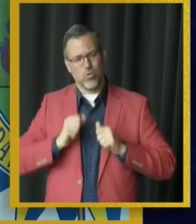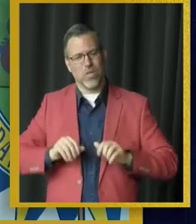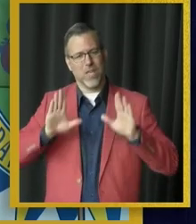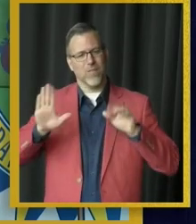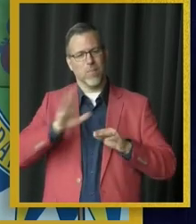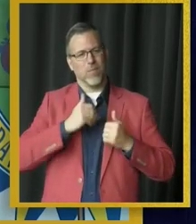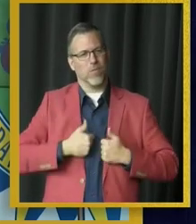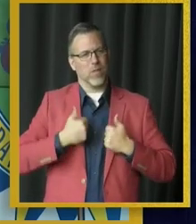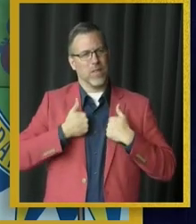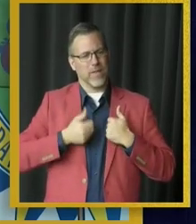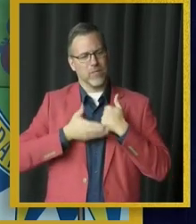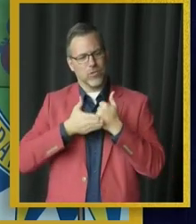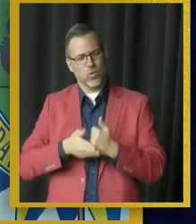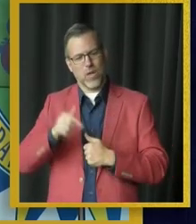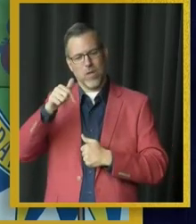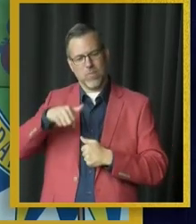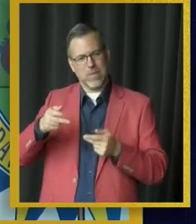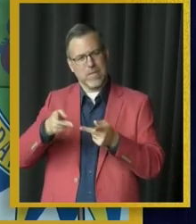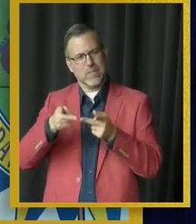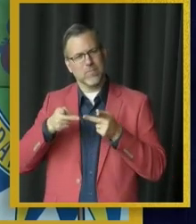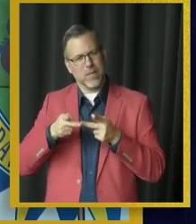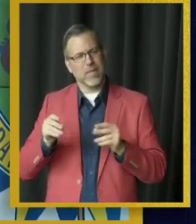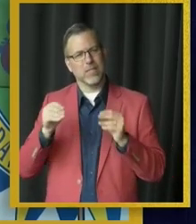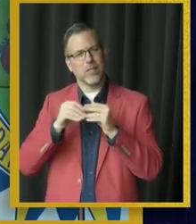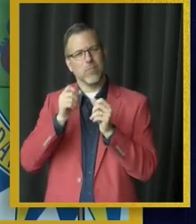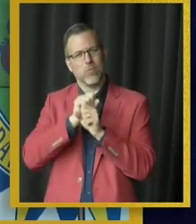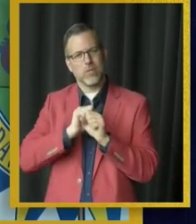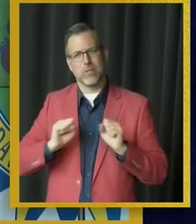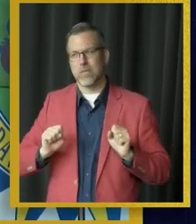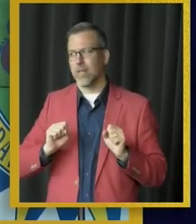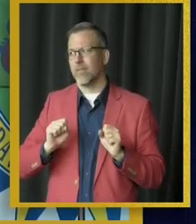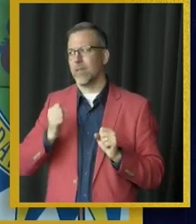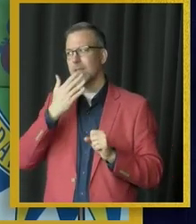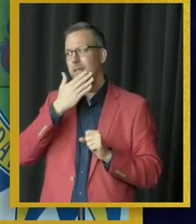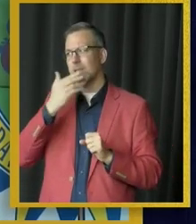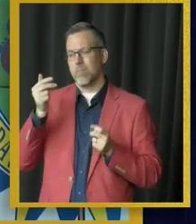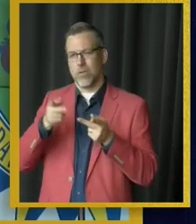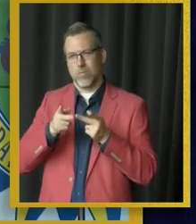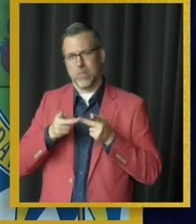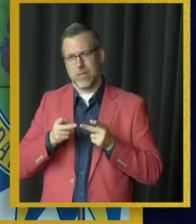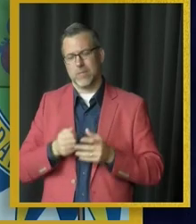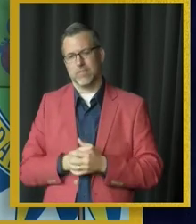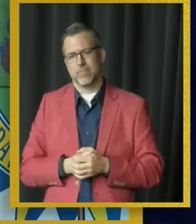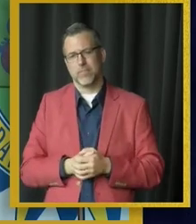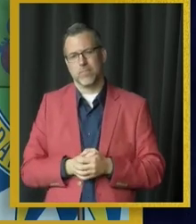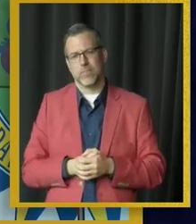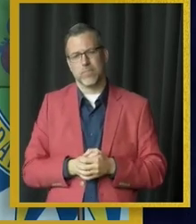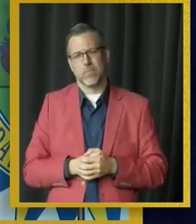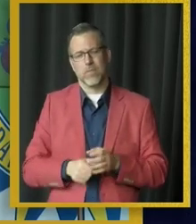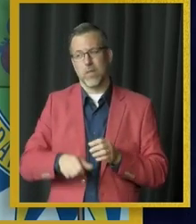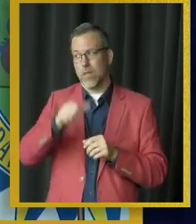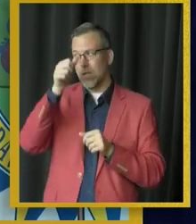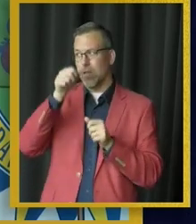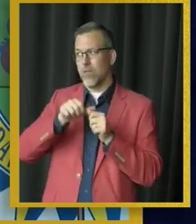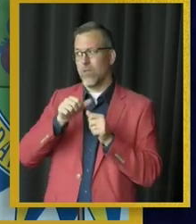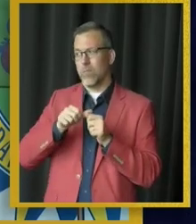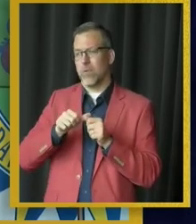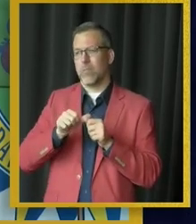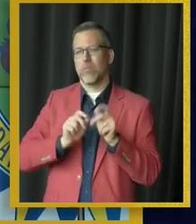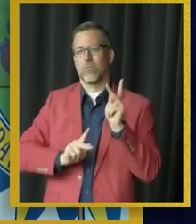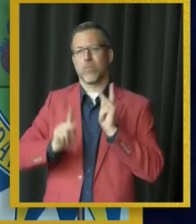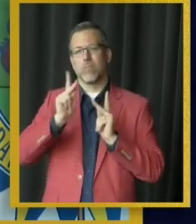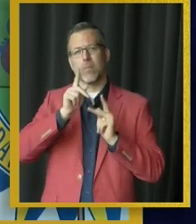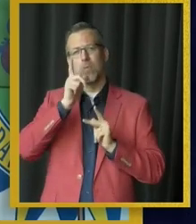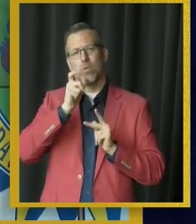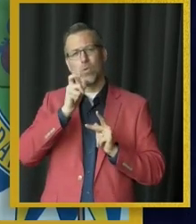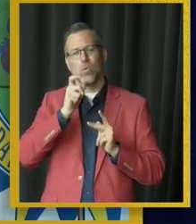make this place a safer and better place. Remember those who mourn